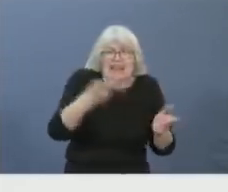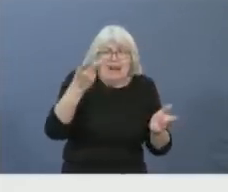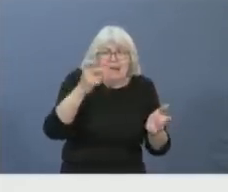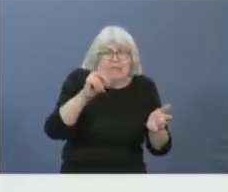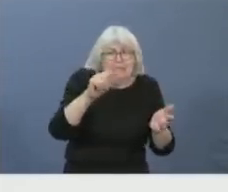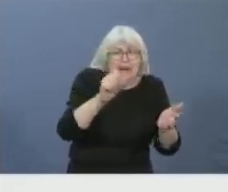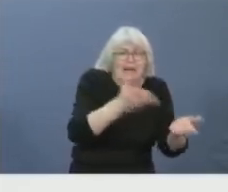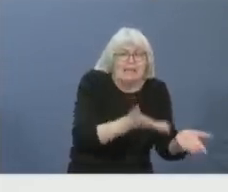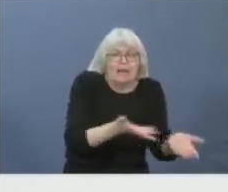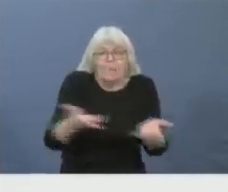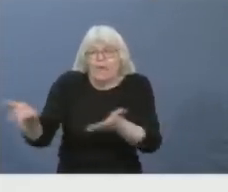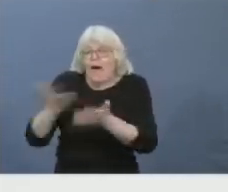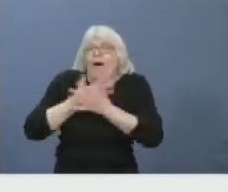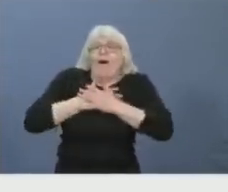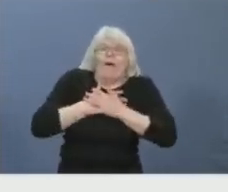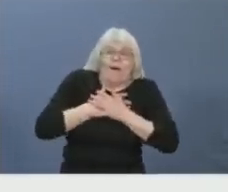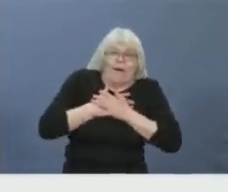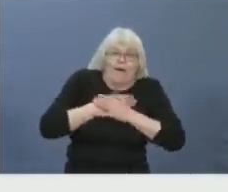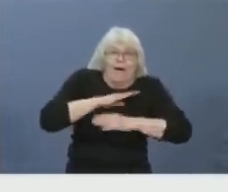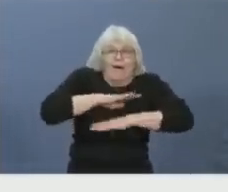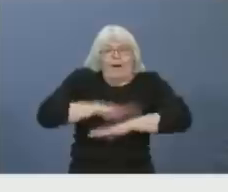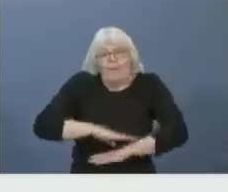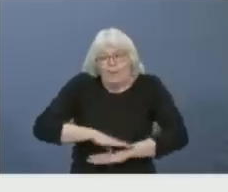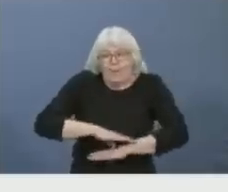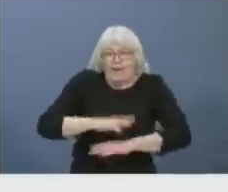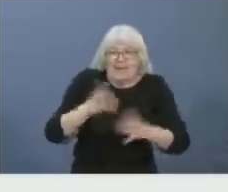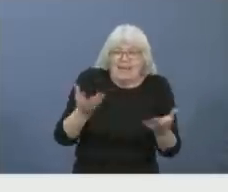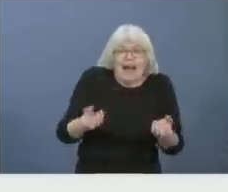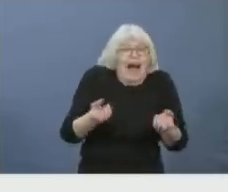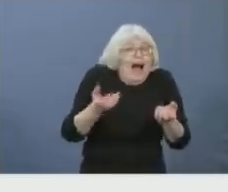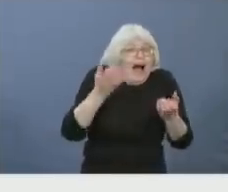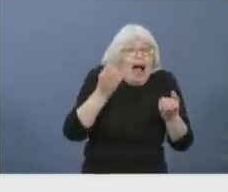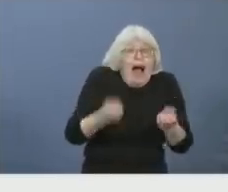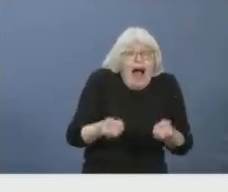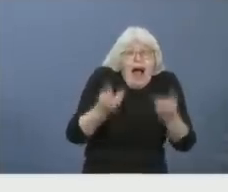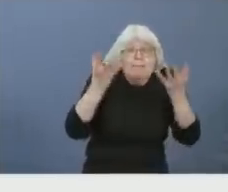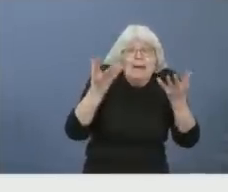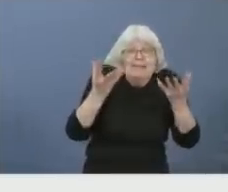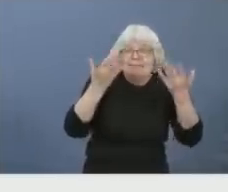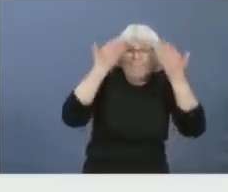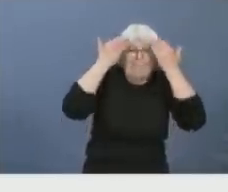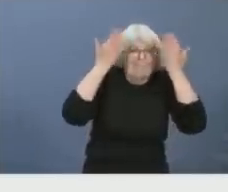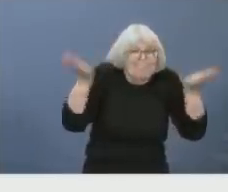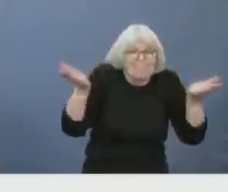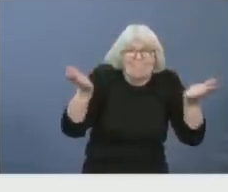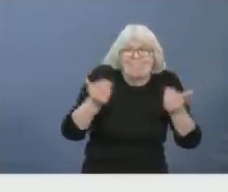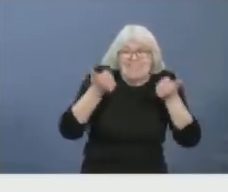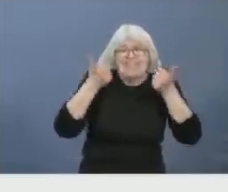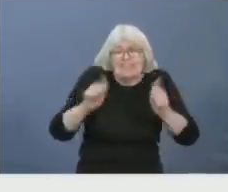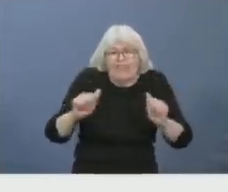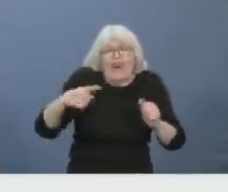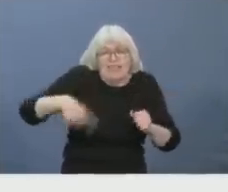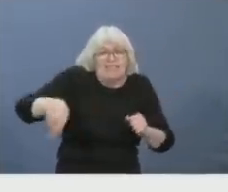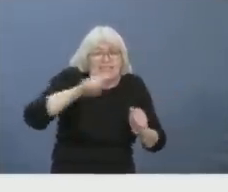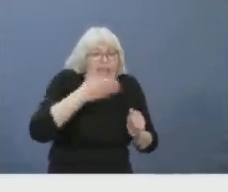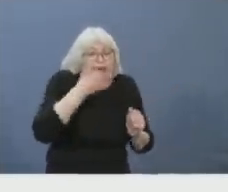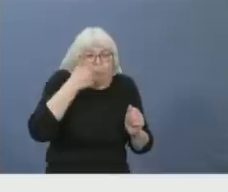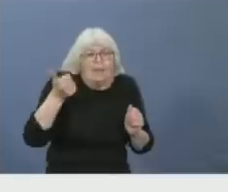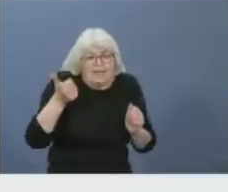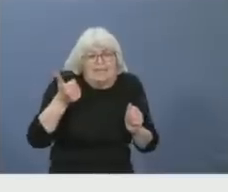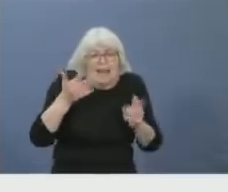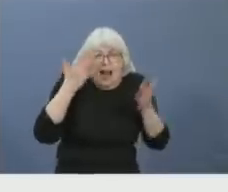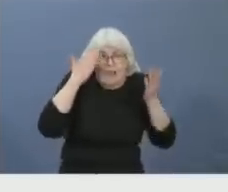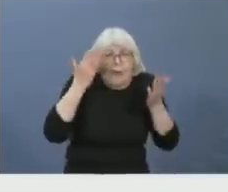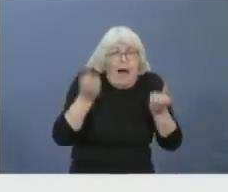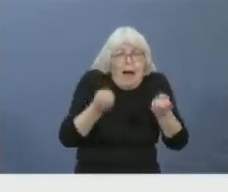important thing. So I don't have a number, but I just want to assure you that there's an important effort happening there. Pat,